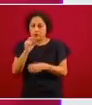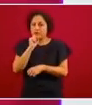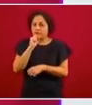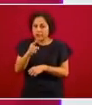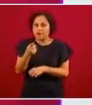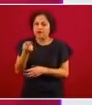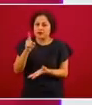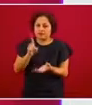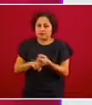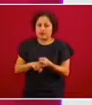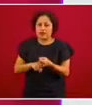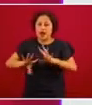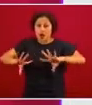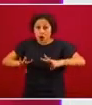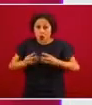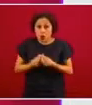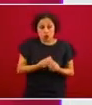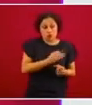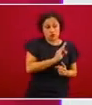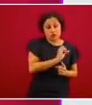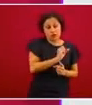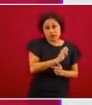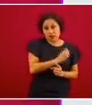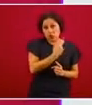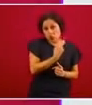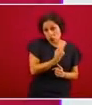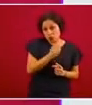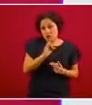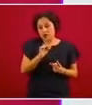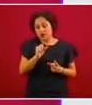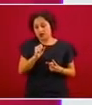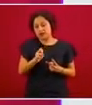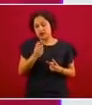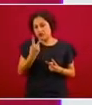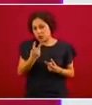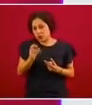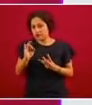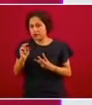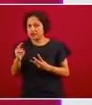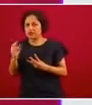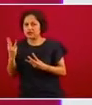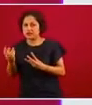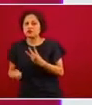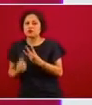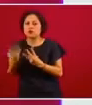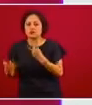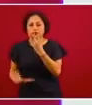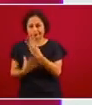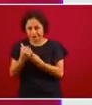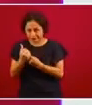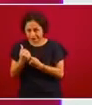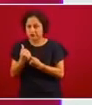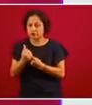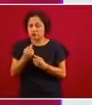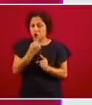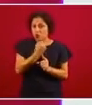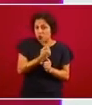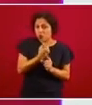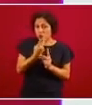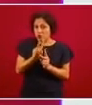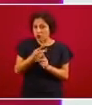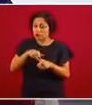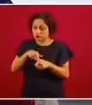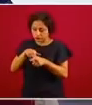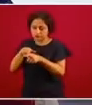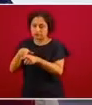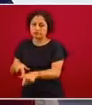measures of prevention and control, but also some modifications to the current model of epidemiological vigilance. Meaning, when